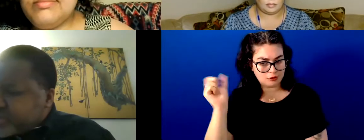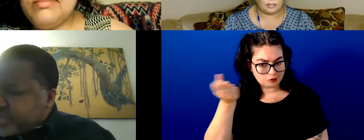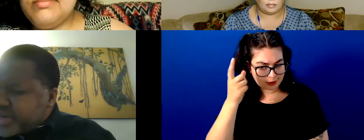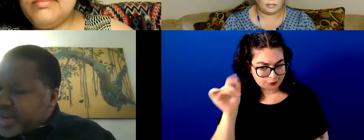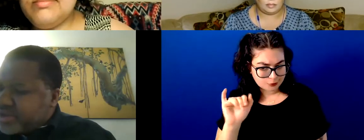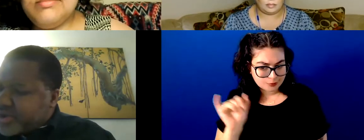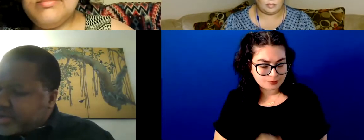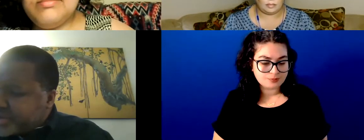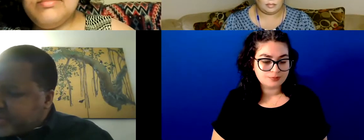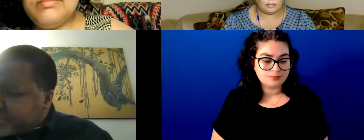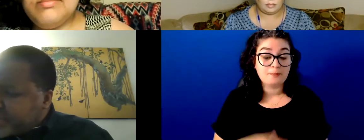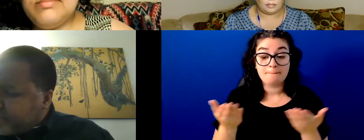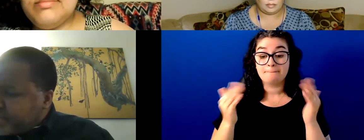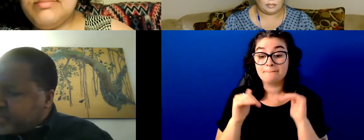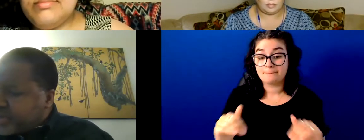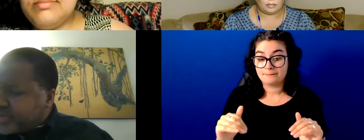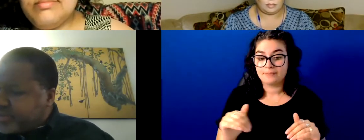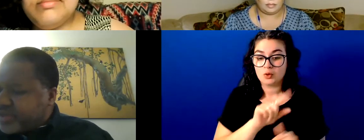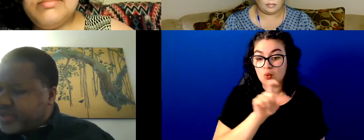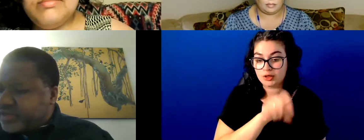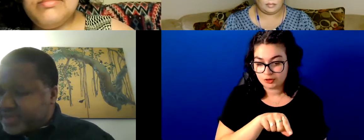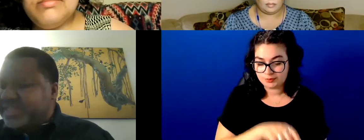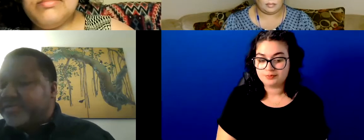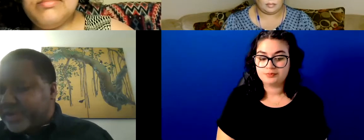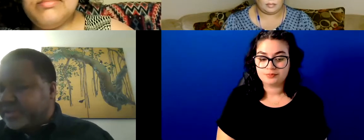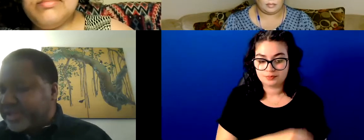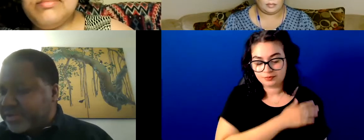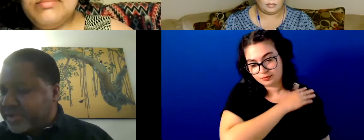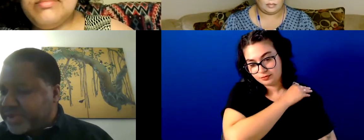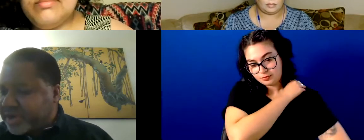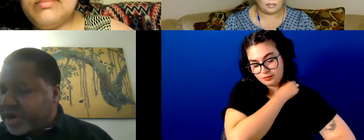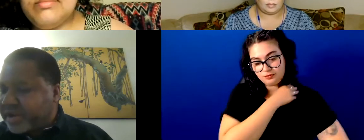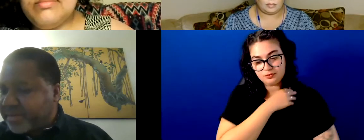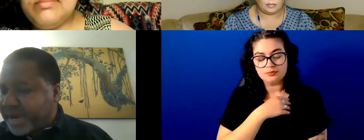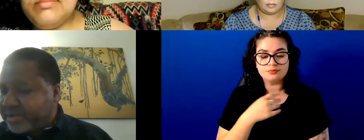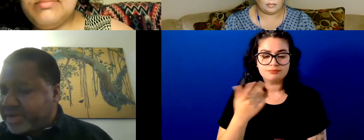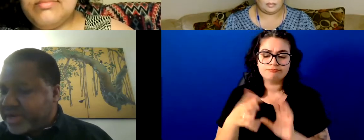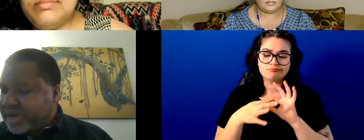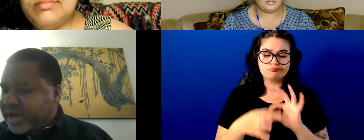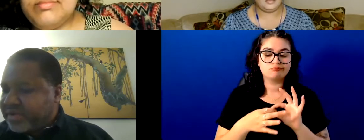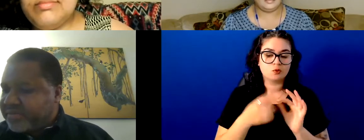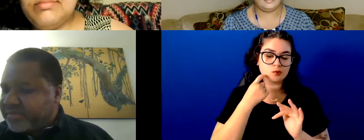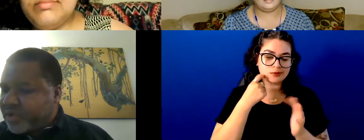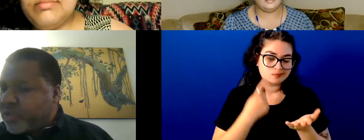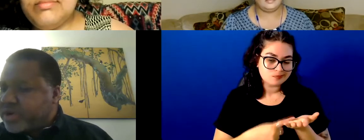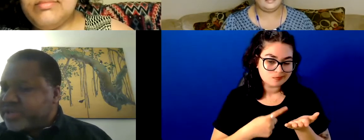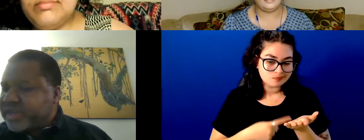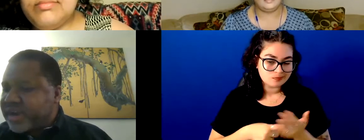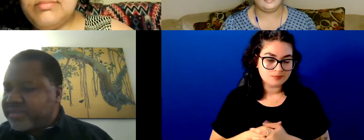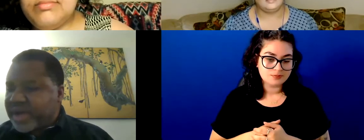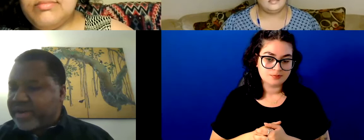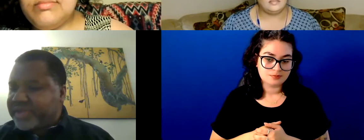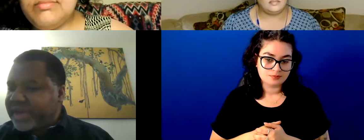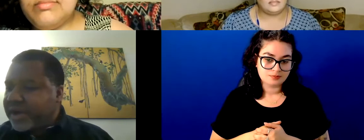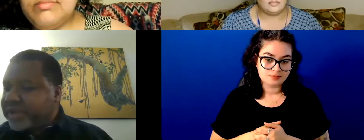So this next question builds on some of the things definitely that we have been talking about. What are